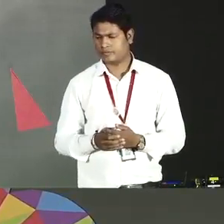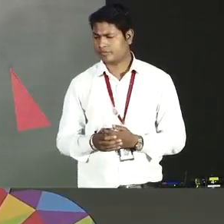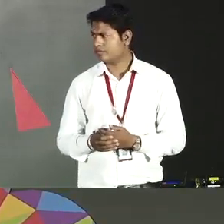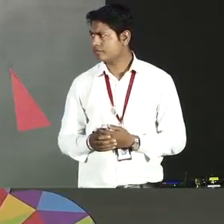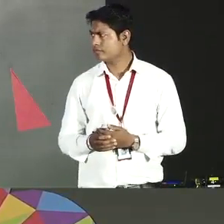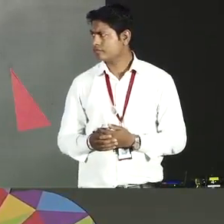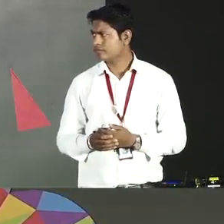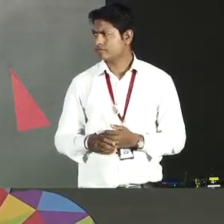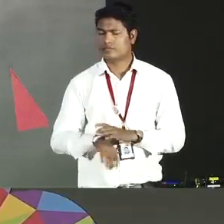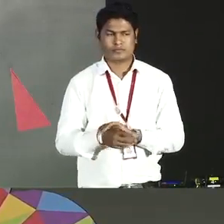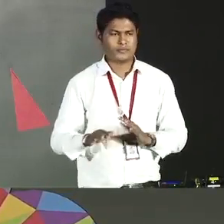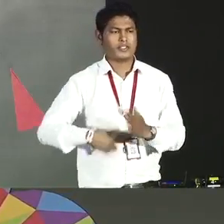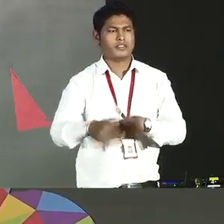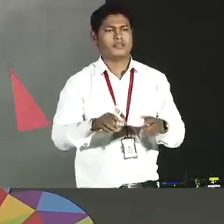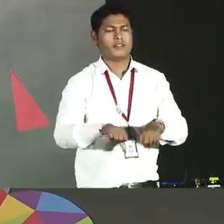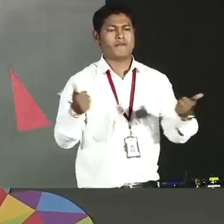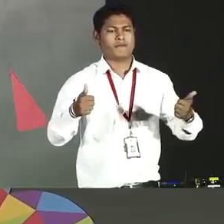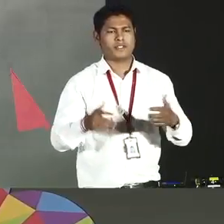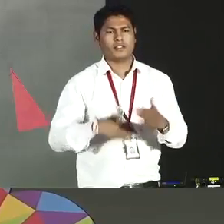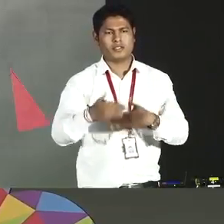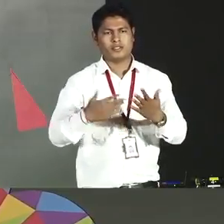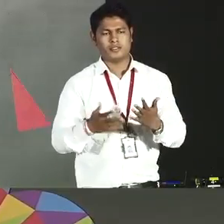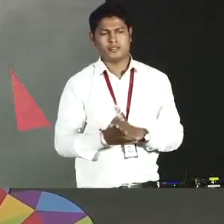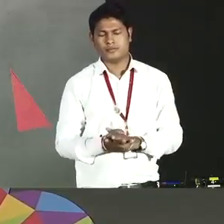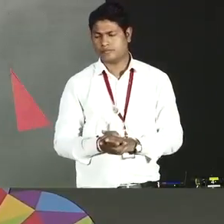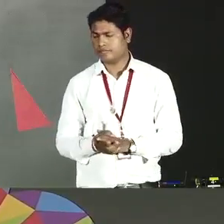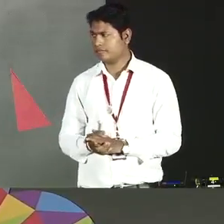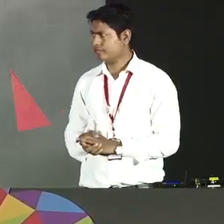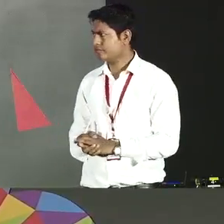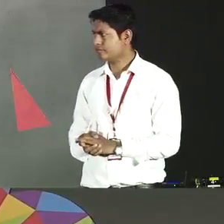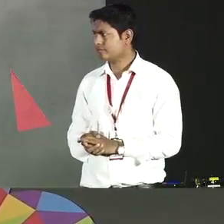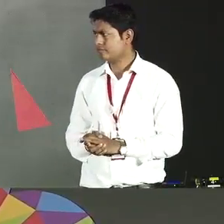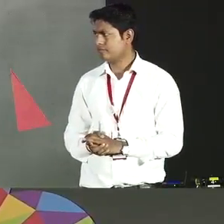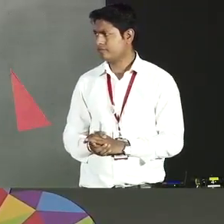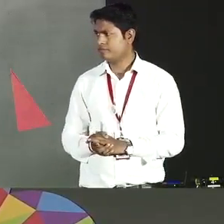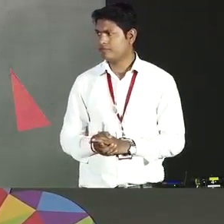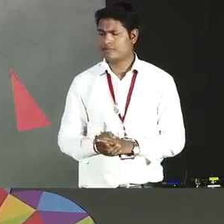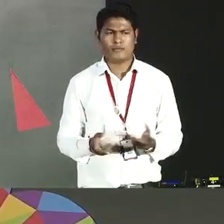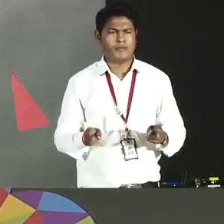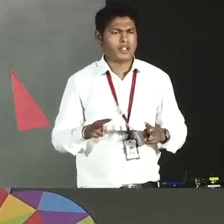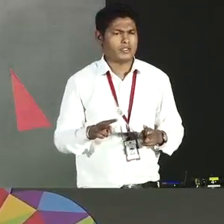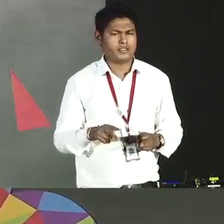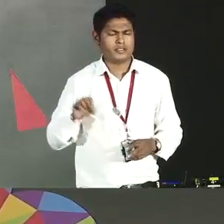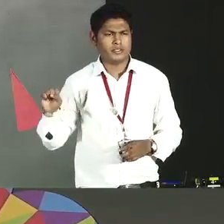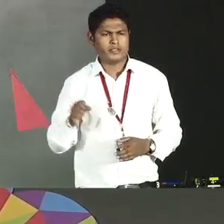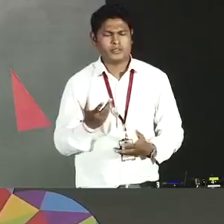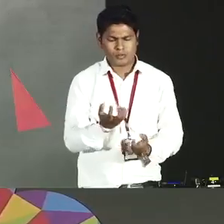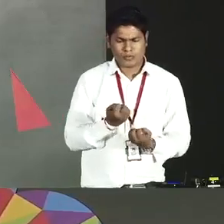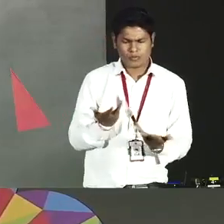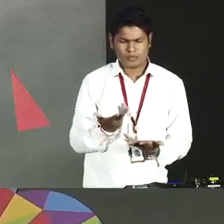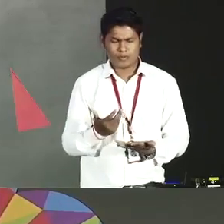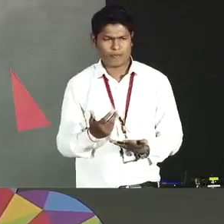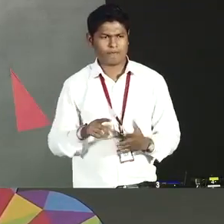this is an area much like the Silicon Valley where I'm from, where we're all very focused on technology. But the reason that you use technology in a place like